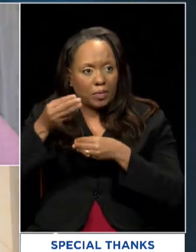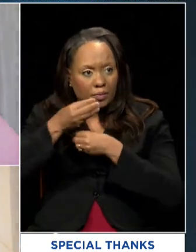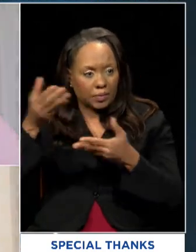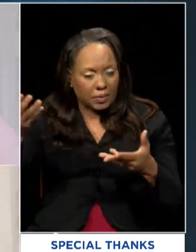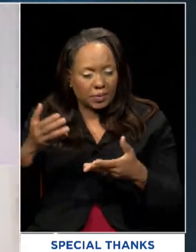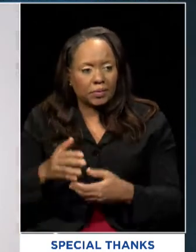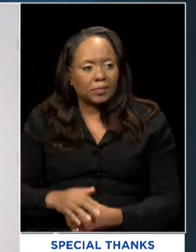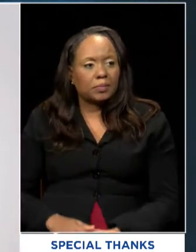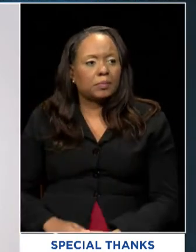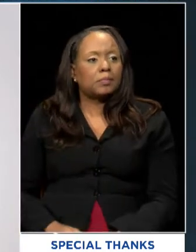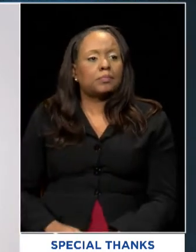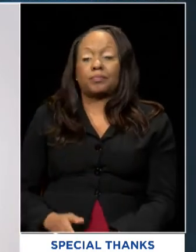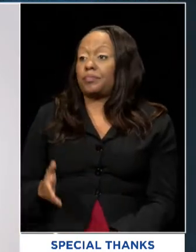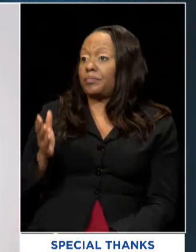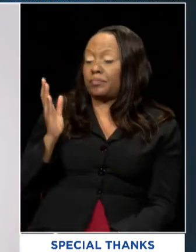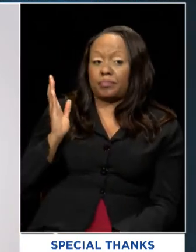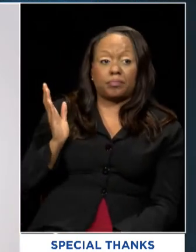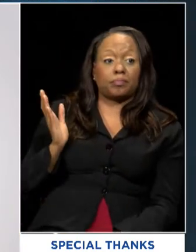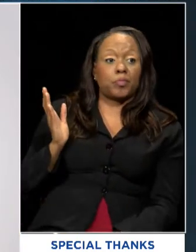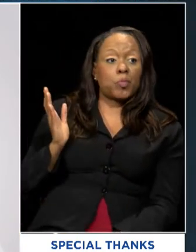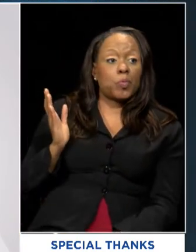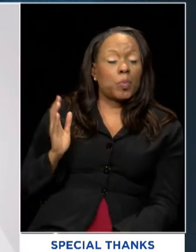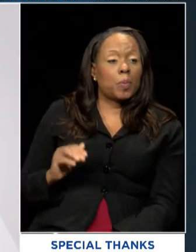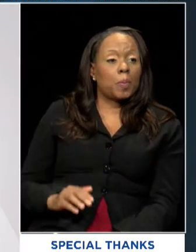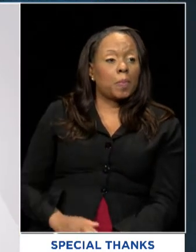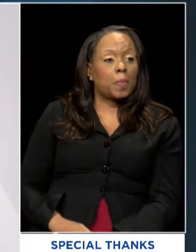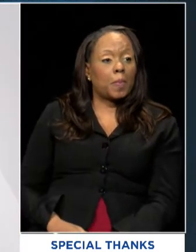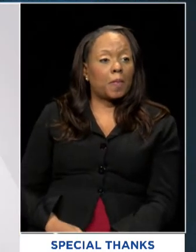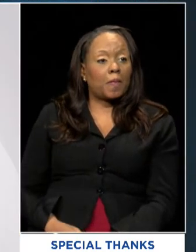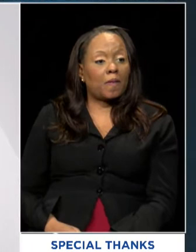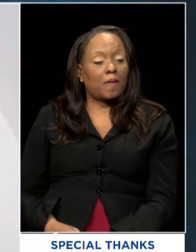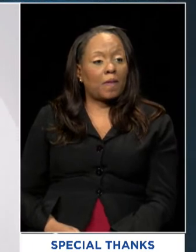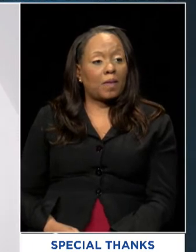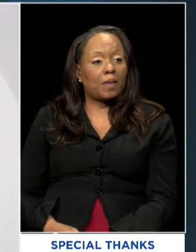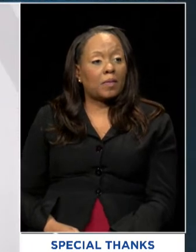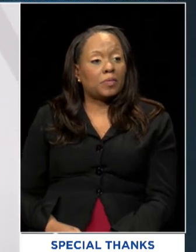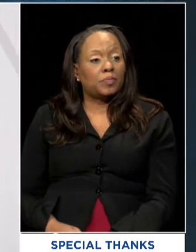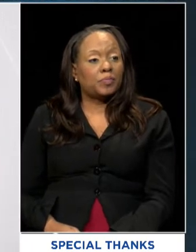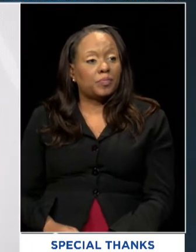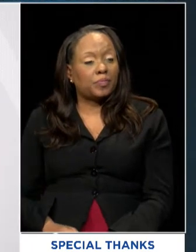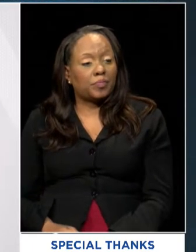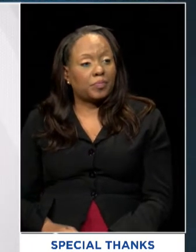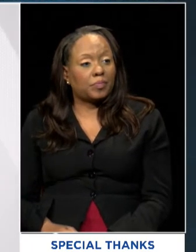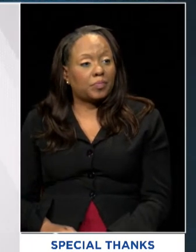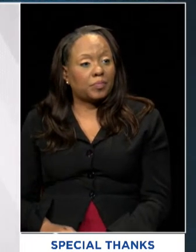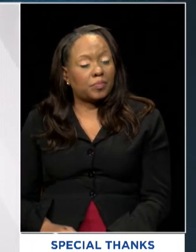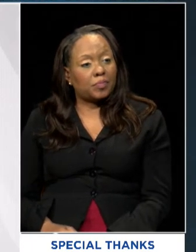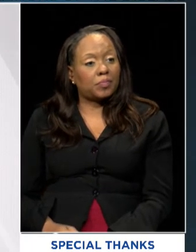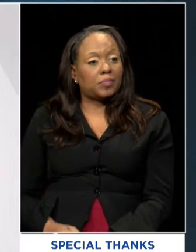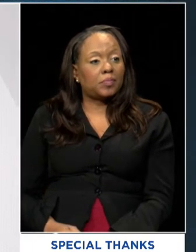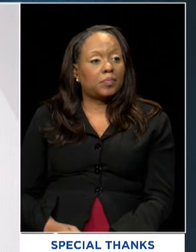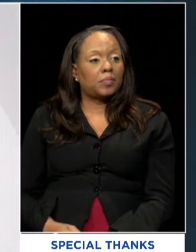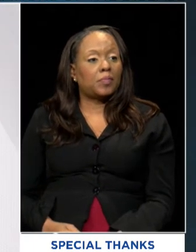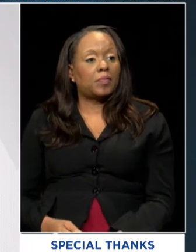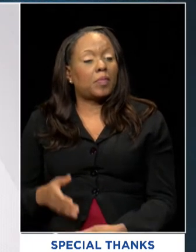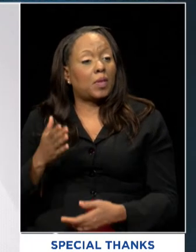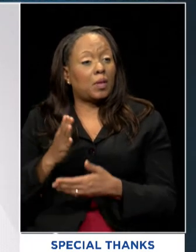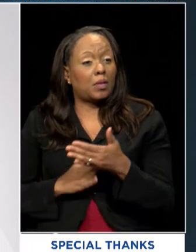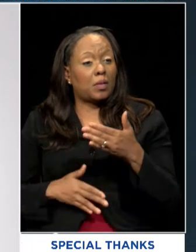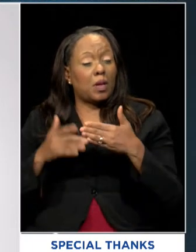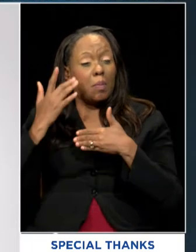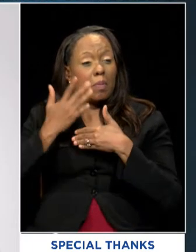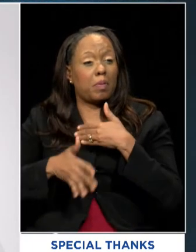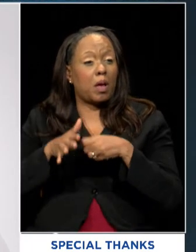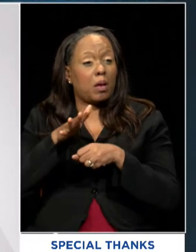to allow these questions. So as you see them come up, you can respond accordingly. This question is, can some